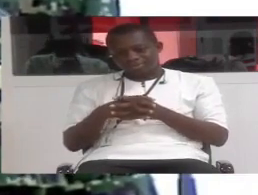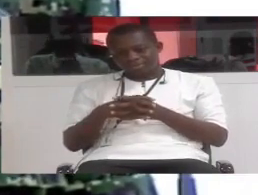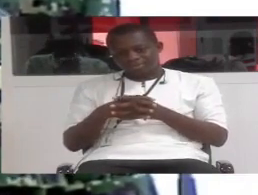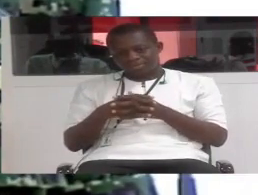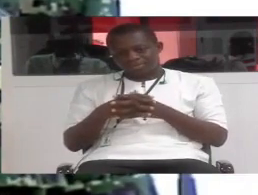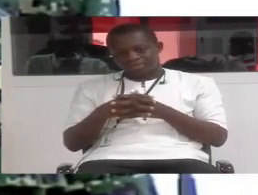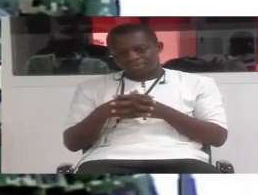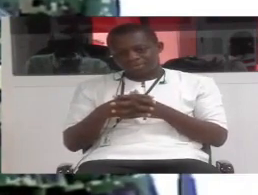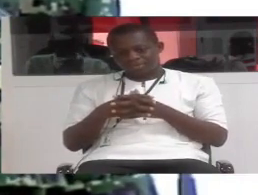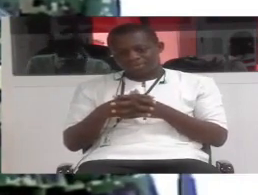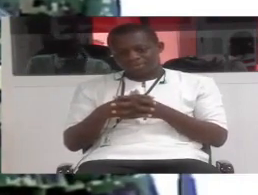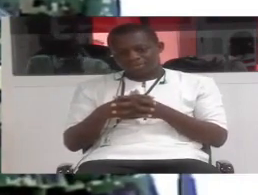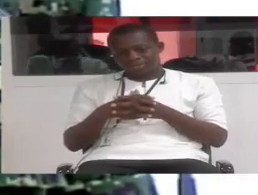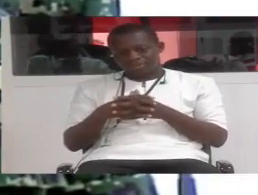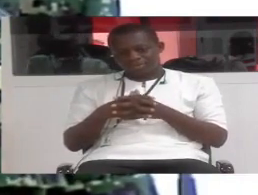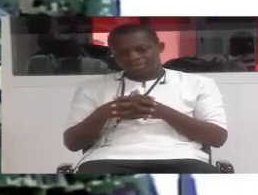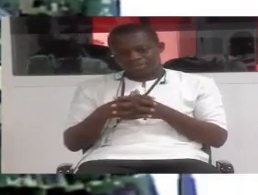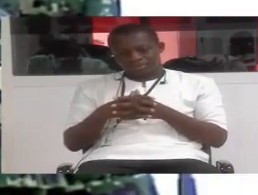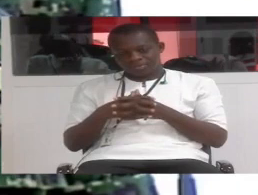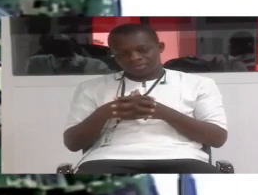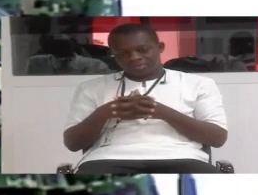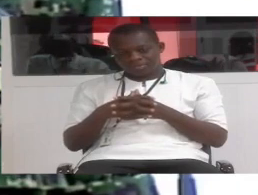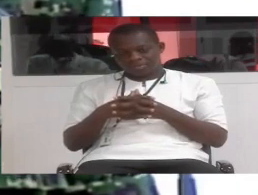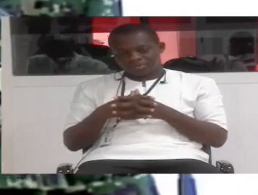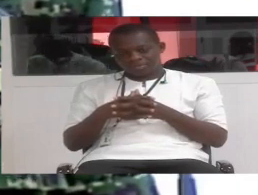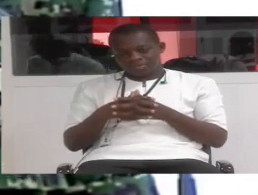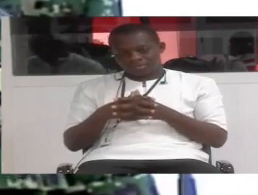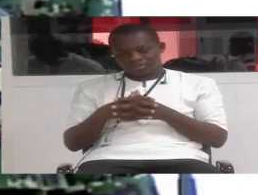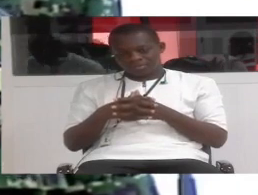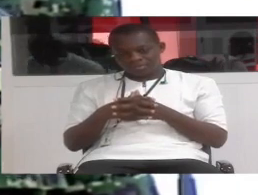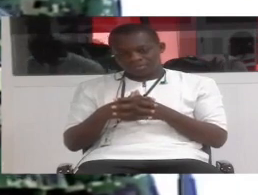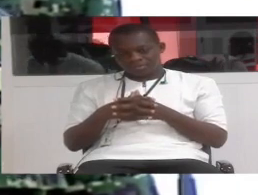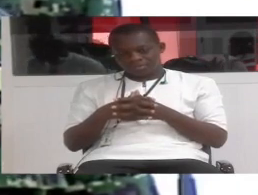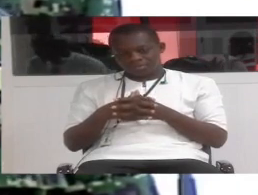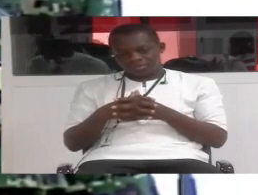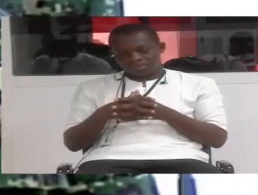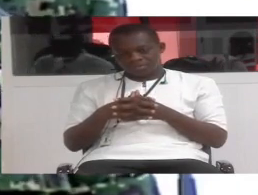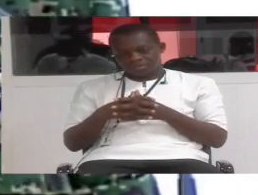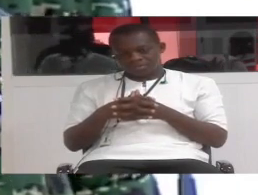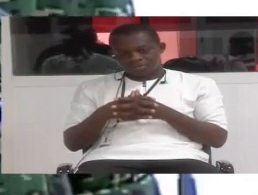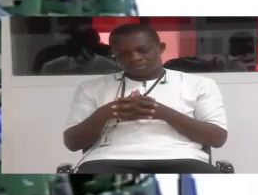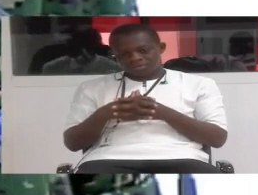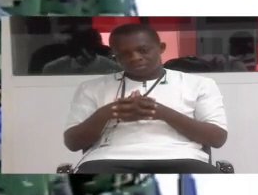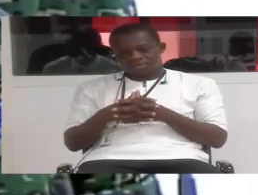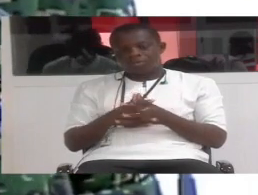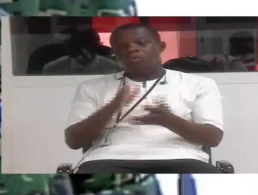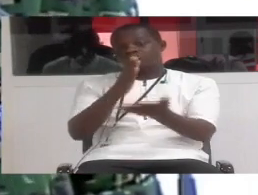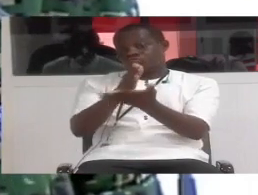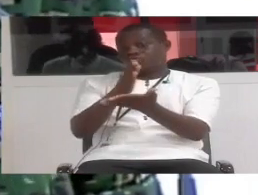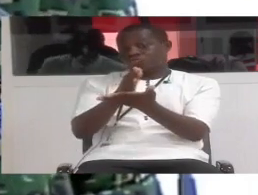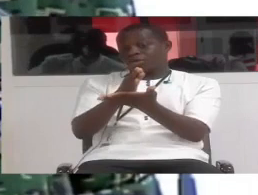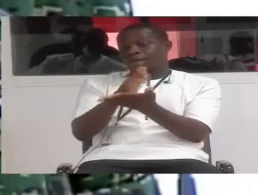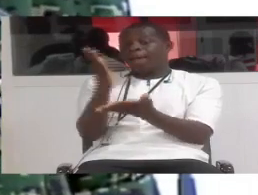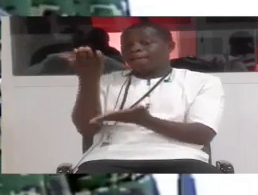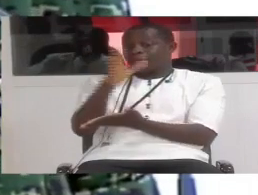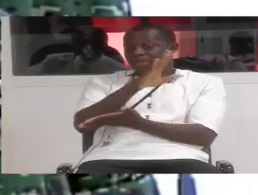nonu ni ngeen reeyé gaay be pare di sani nit ñi ci ten yena ngeen nuba ligey li ngeen def moy dega xajna bobu ndigal